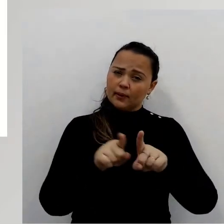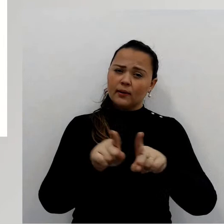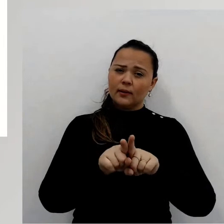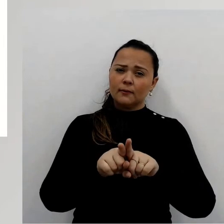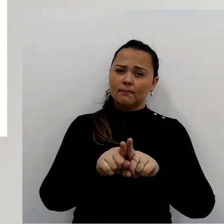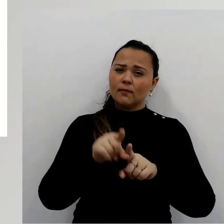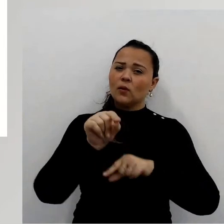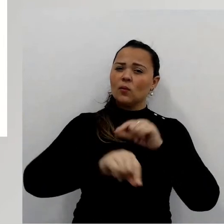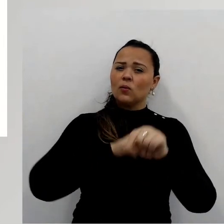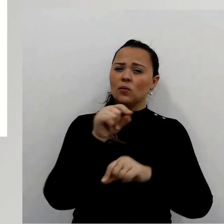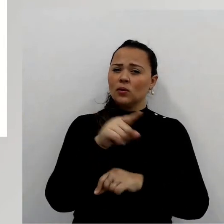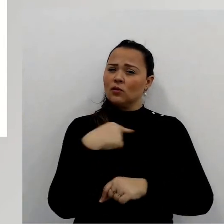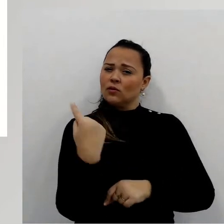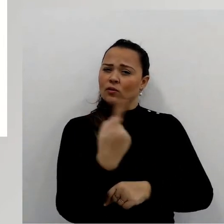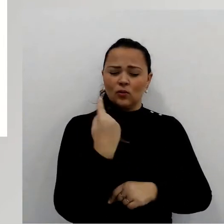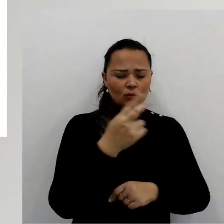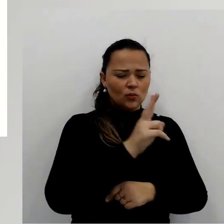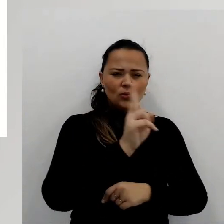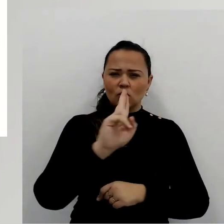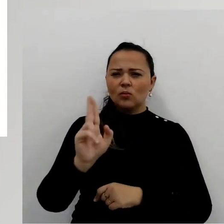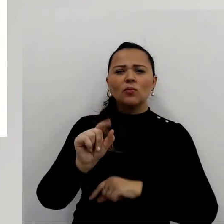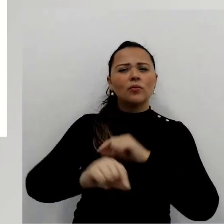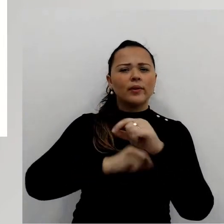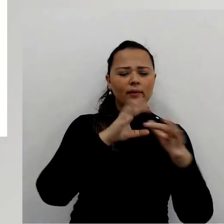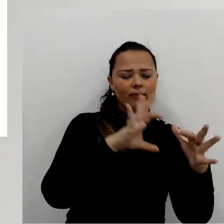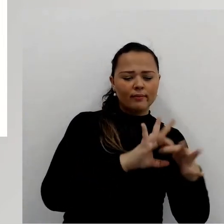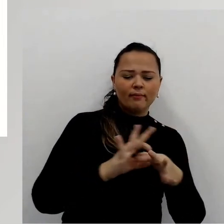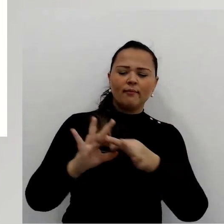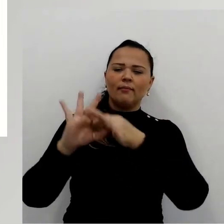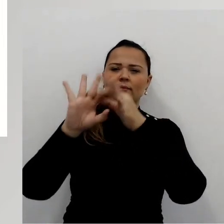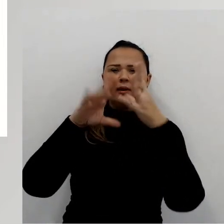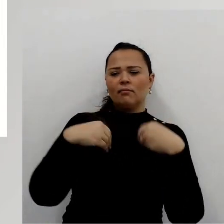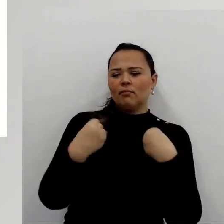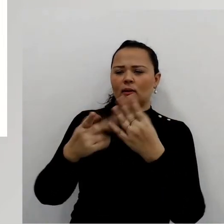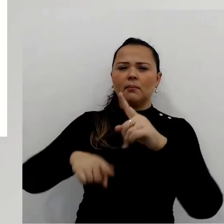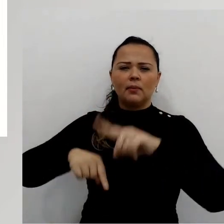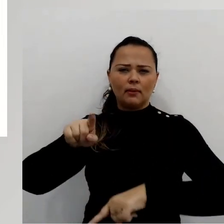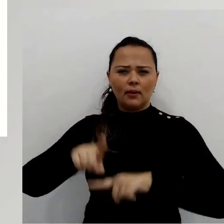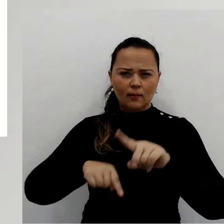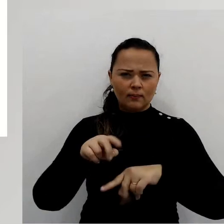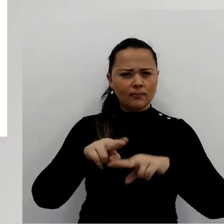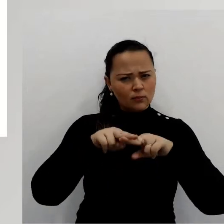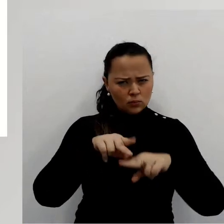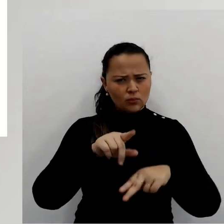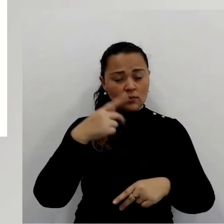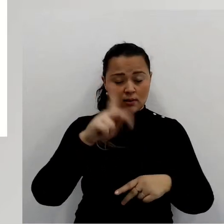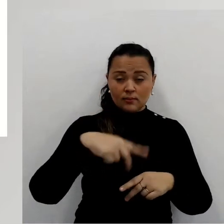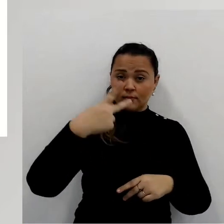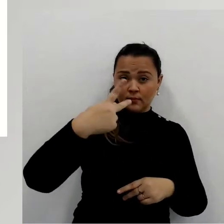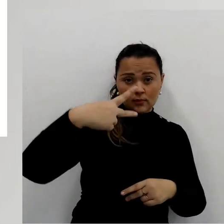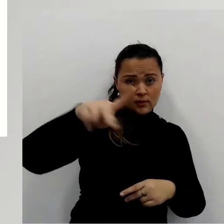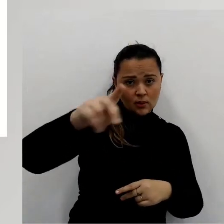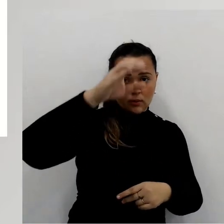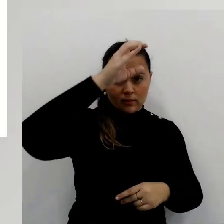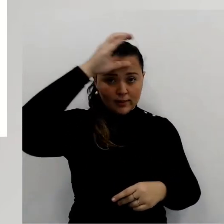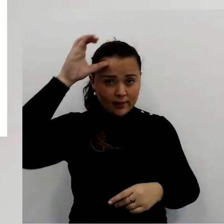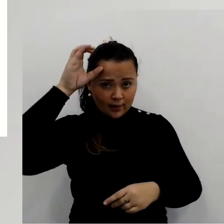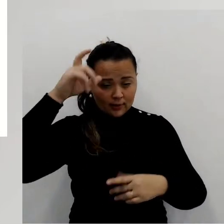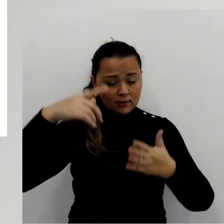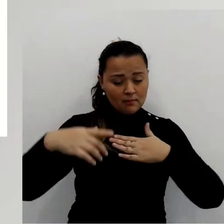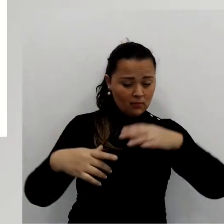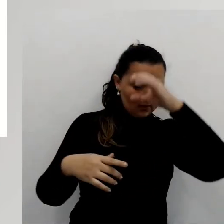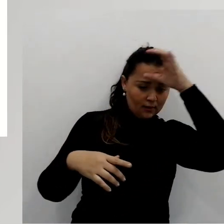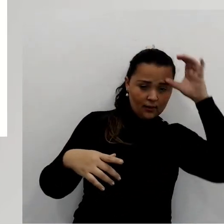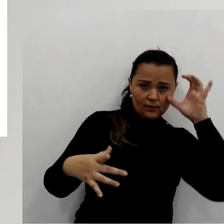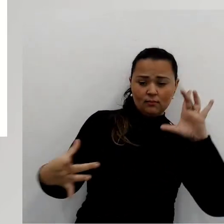chain. And the supply chain is your customers, their customers, your suppliers, their suppliers,